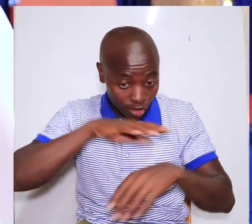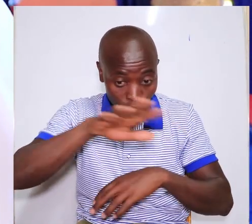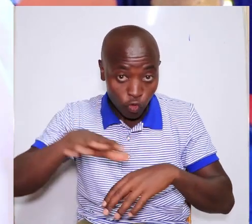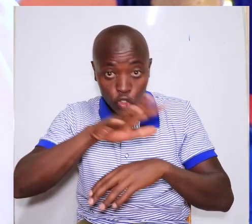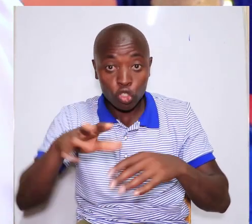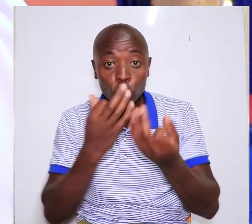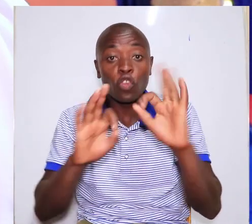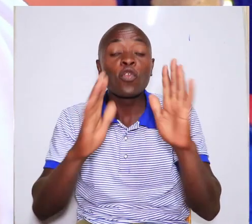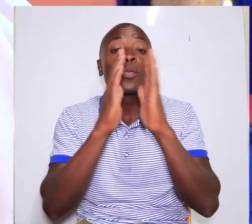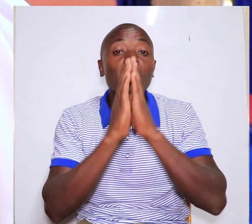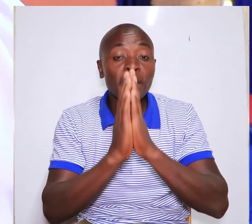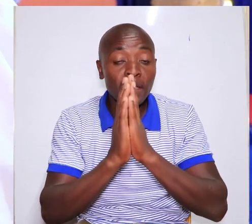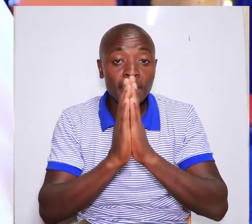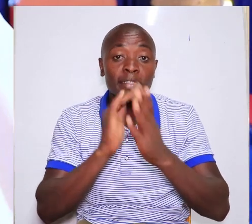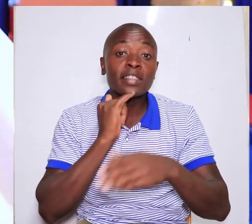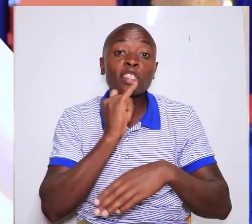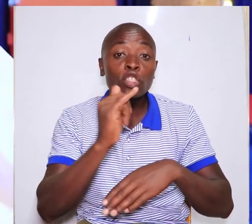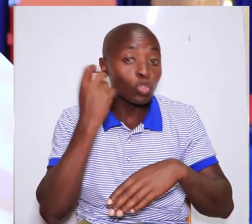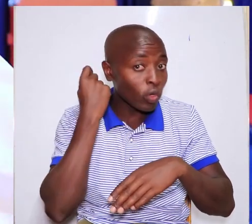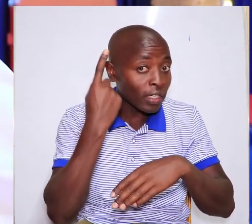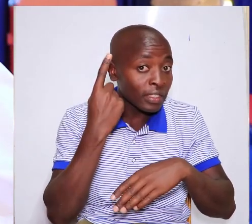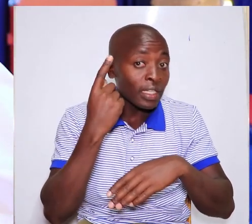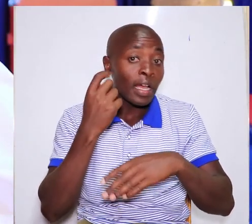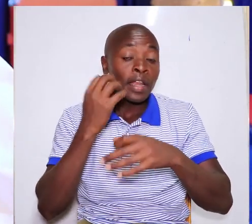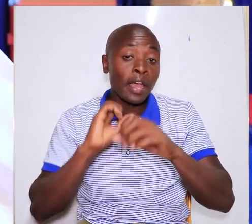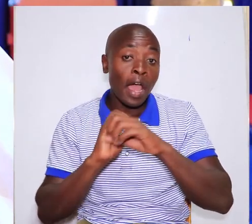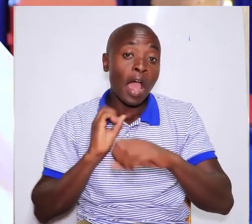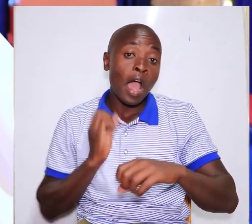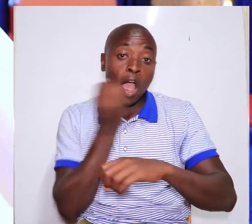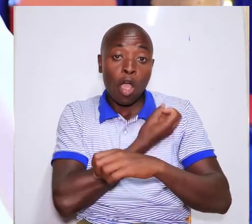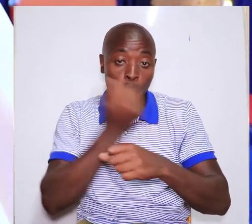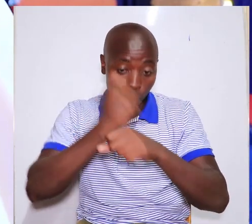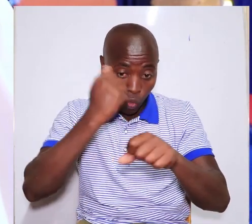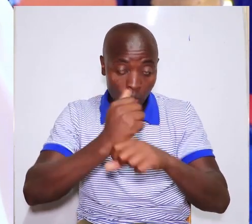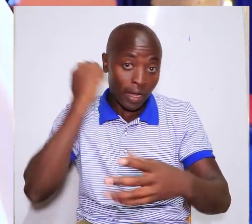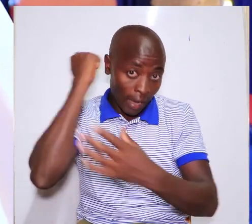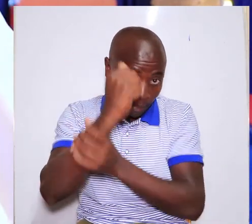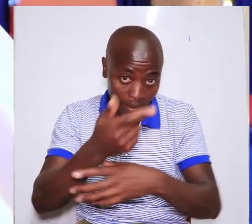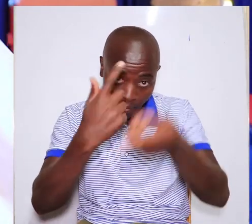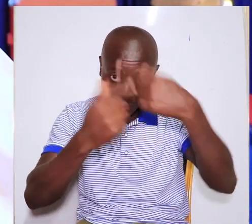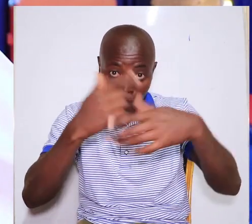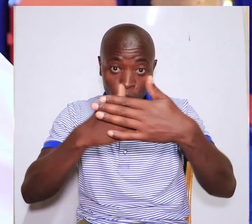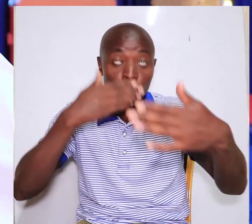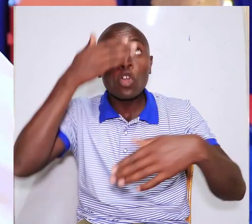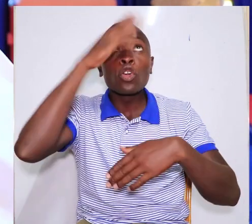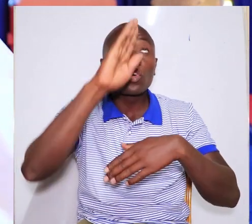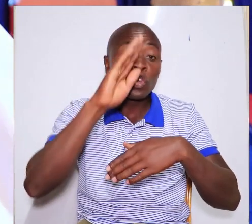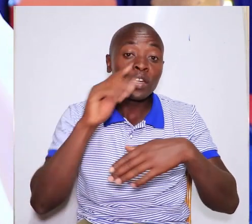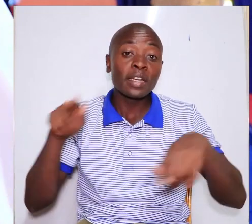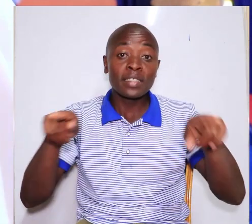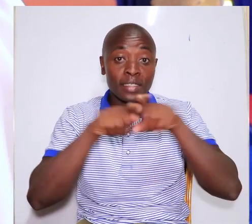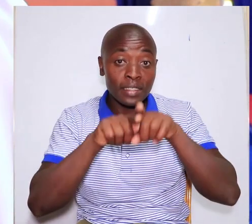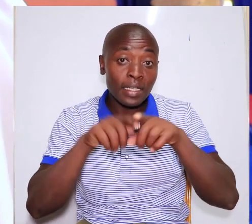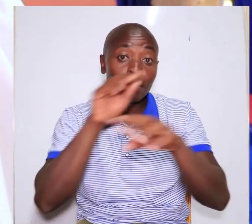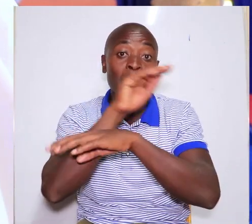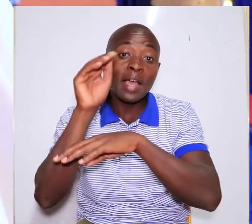foundations of intercession is to understand our mission. Abraham stood before God and pledged for a